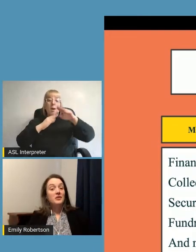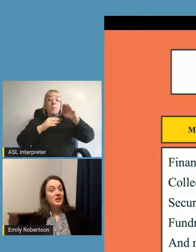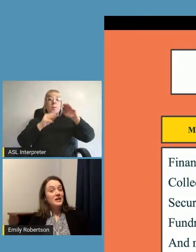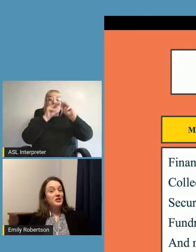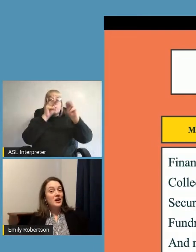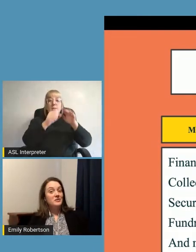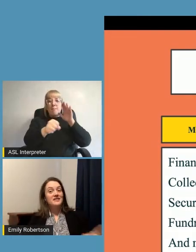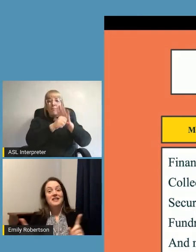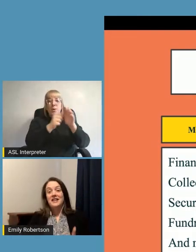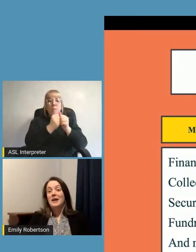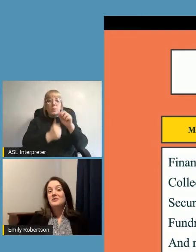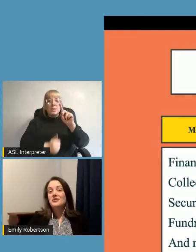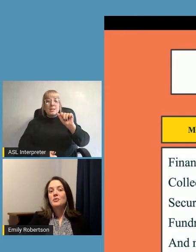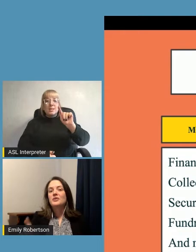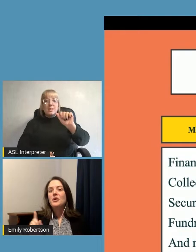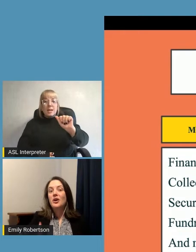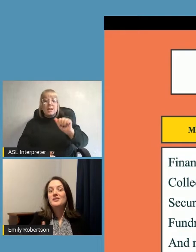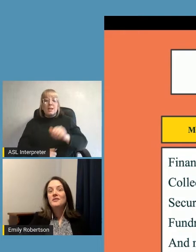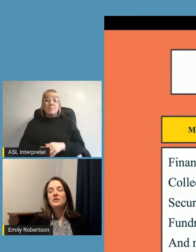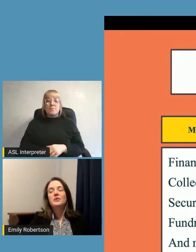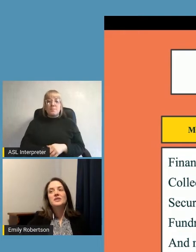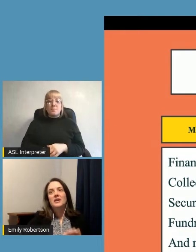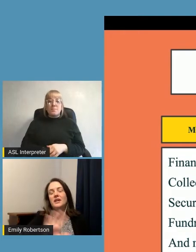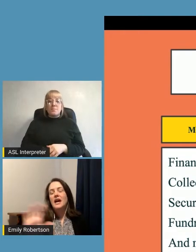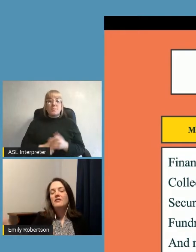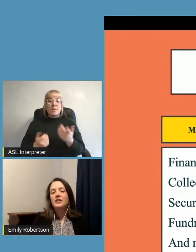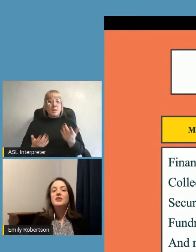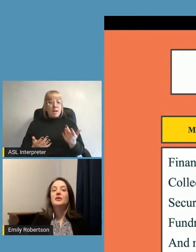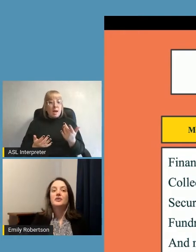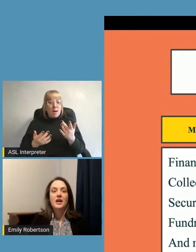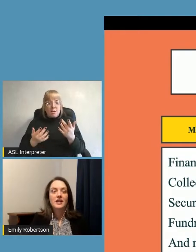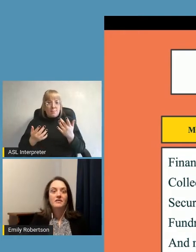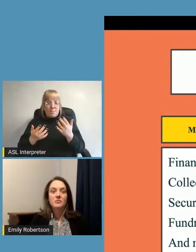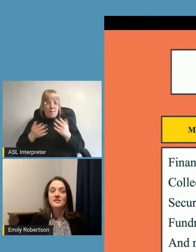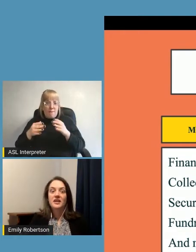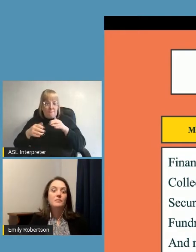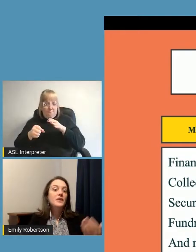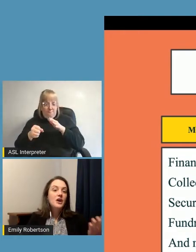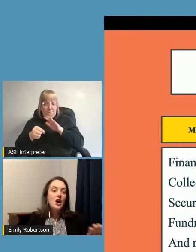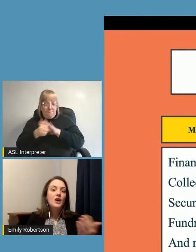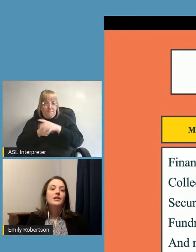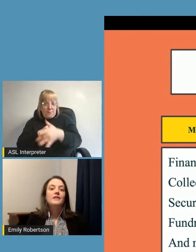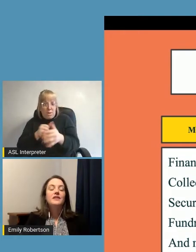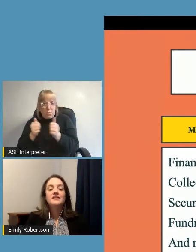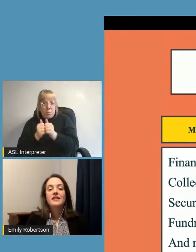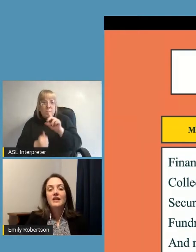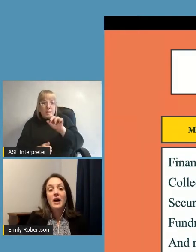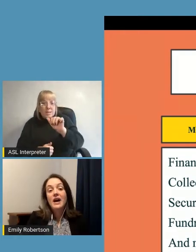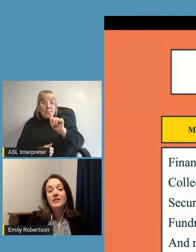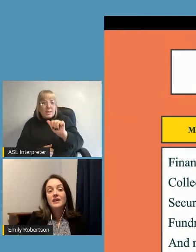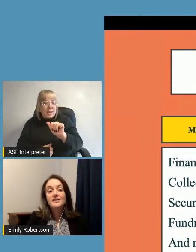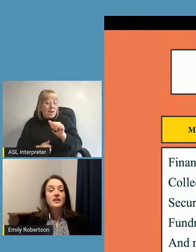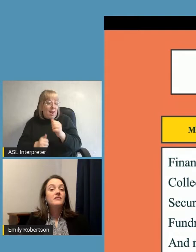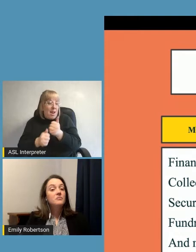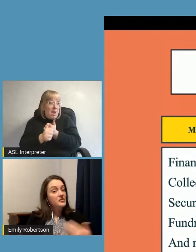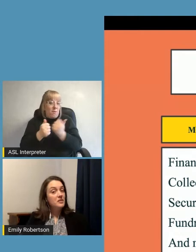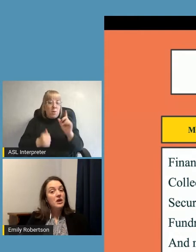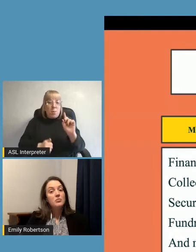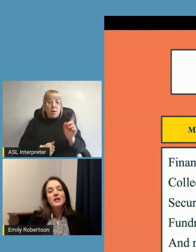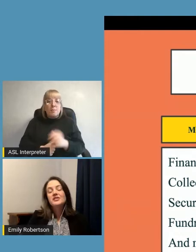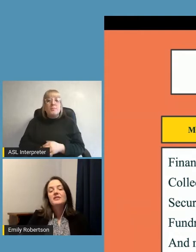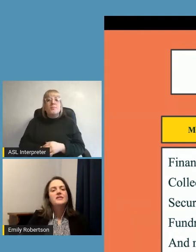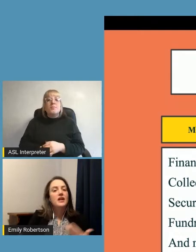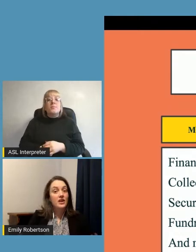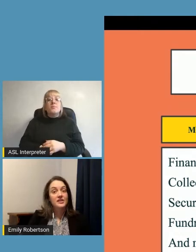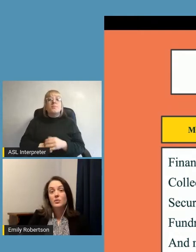may be filled with collection objects, that's absolutely true, but they're also filled with data in every nook and cranny of the museum. On the left-hand side, I have a list of